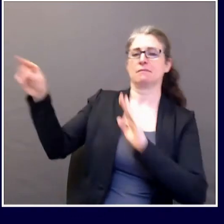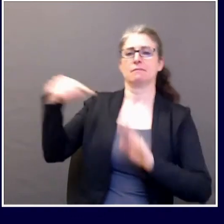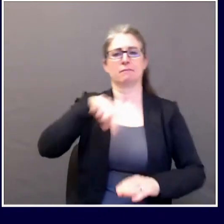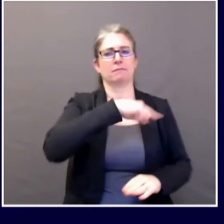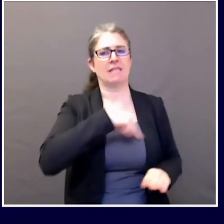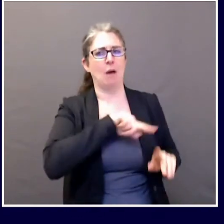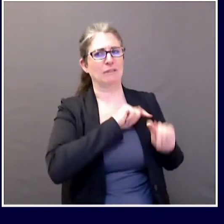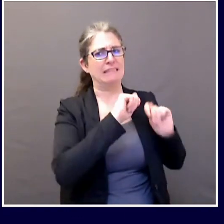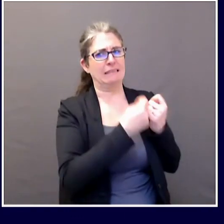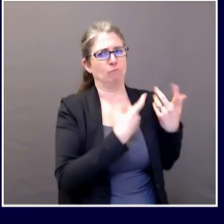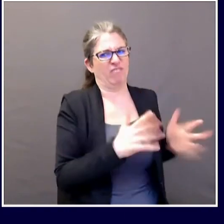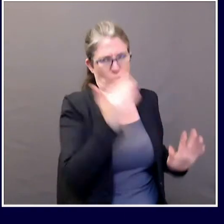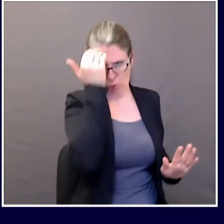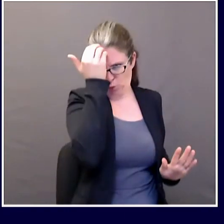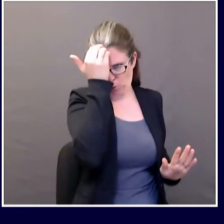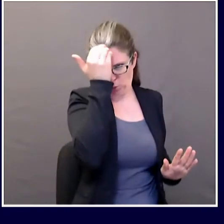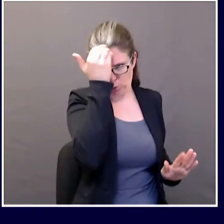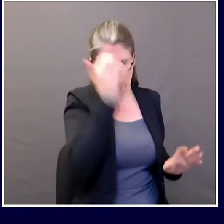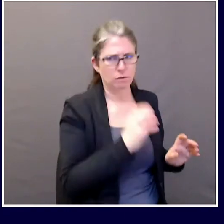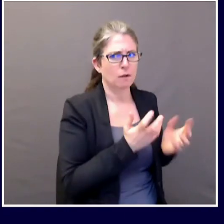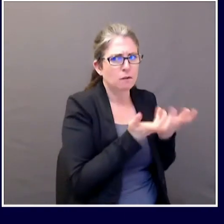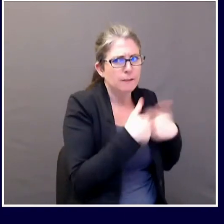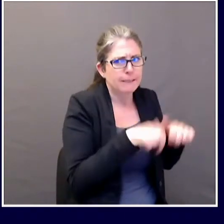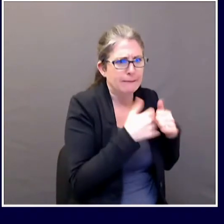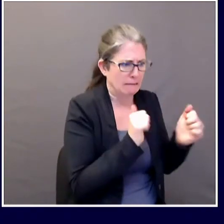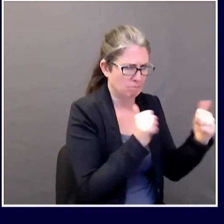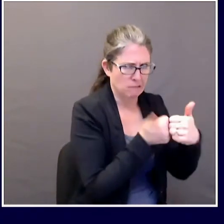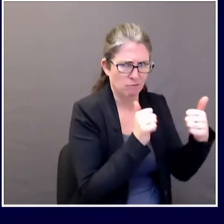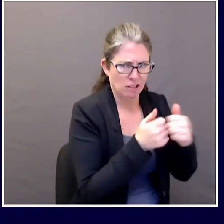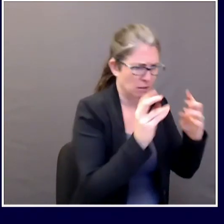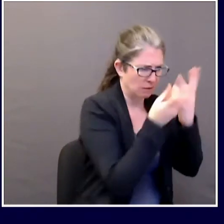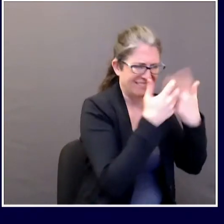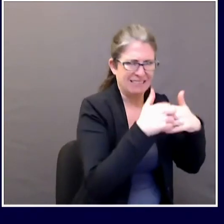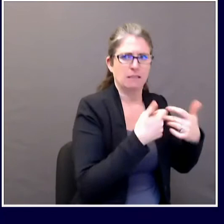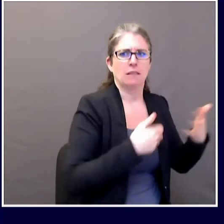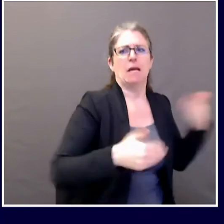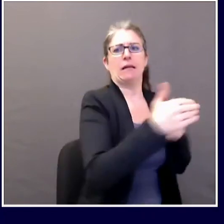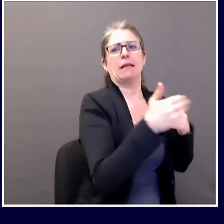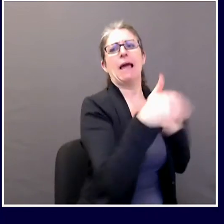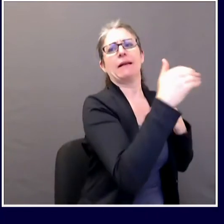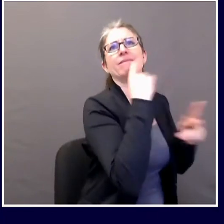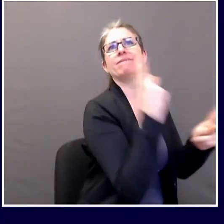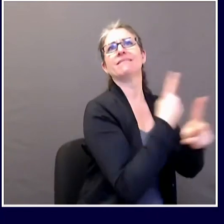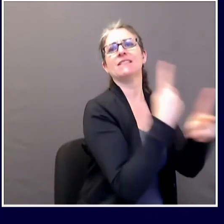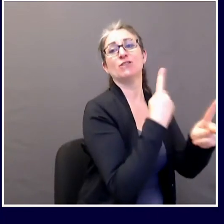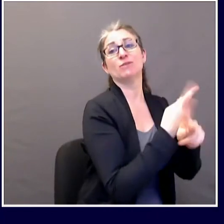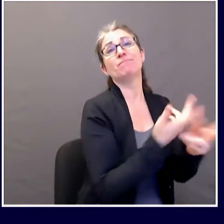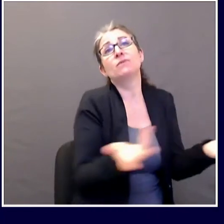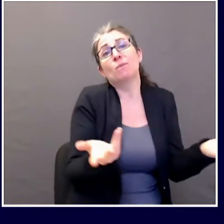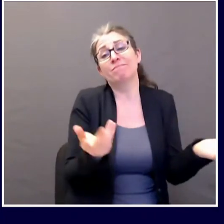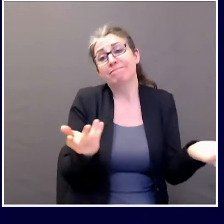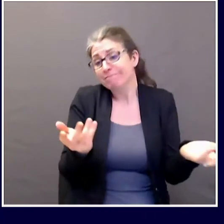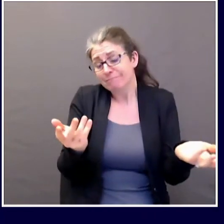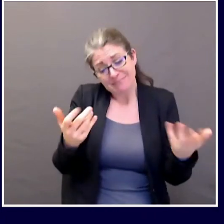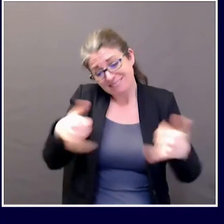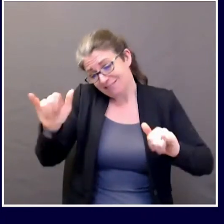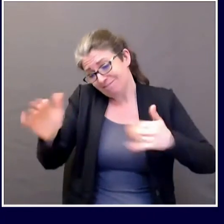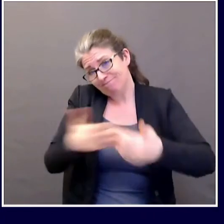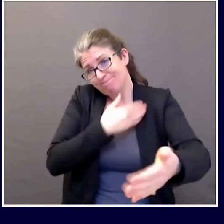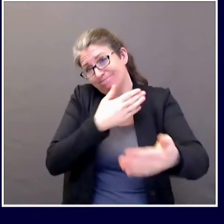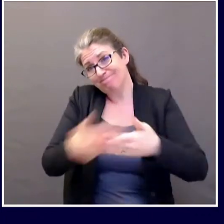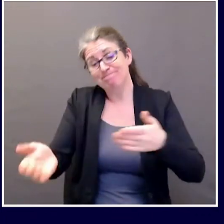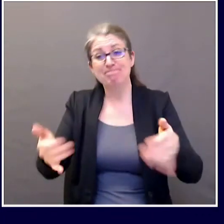a risk that evinces, however, the demand that is out there for vaccines. And so while I know it's going to be an